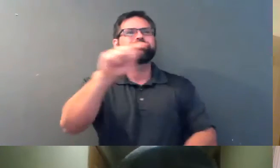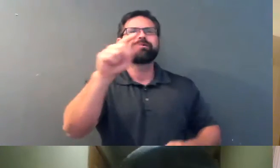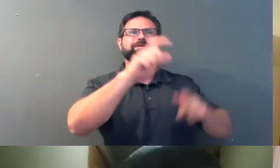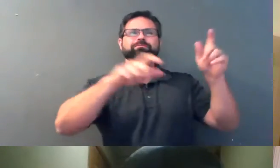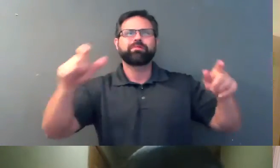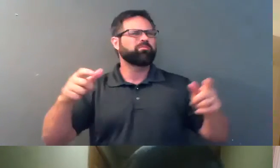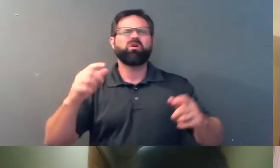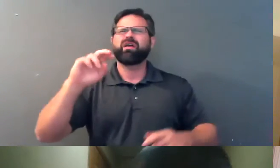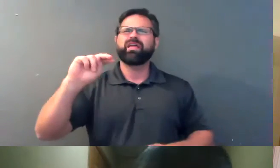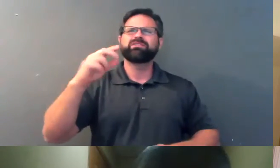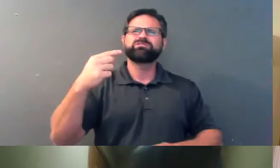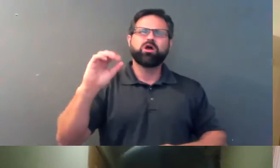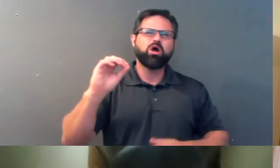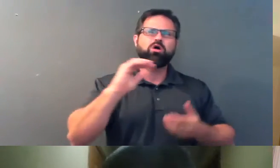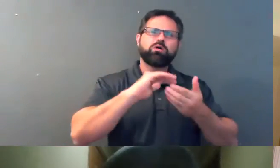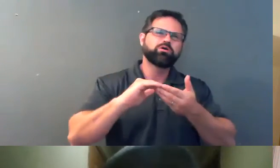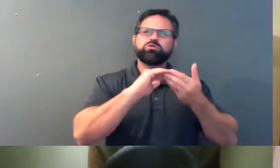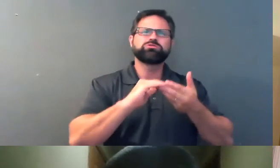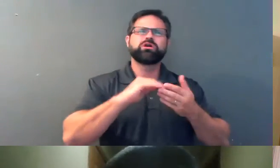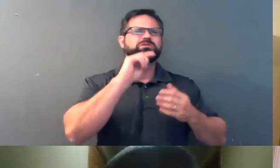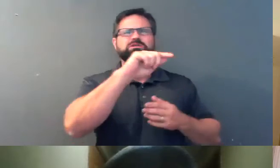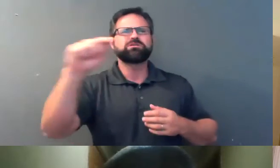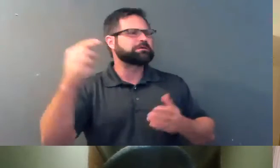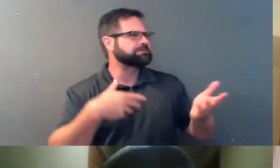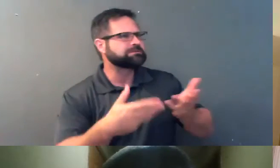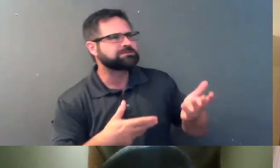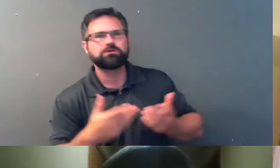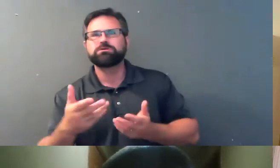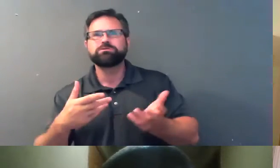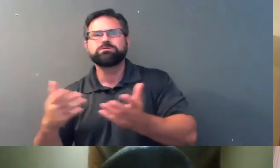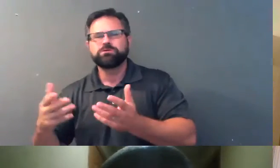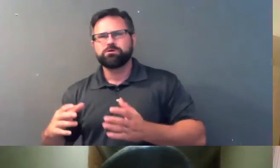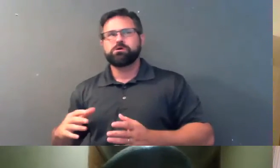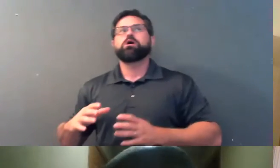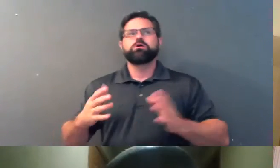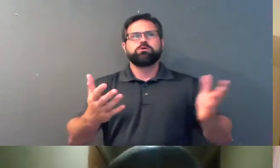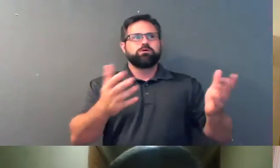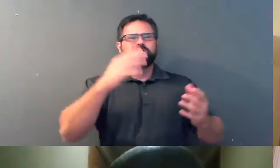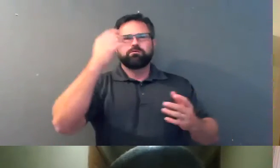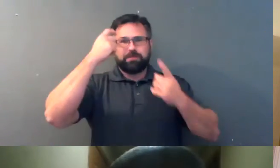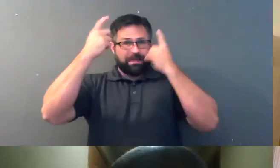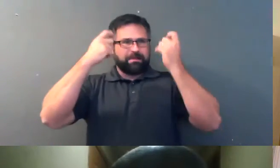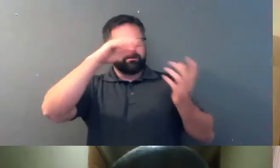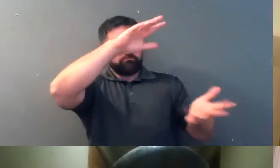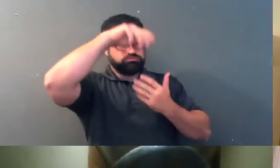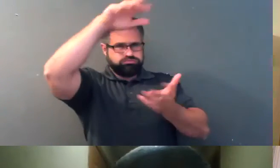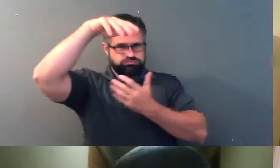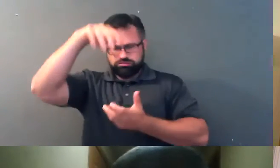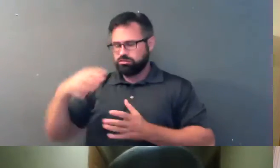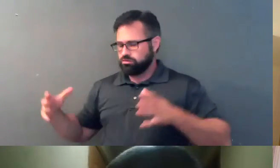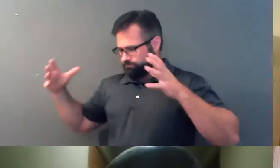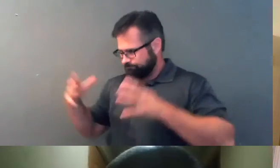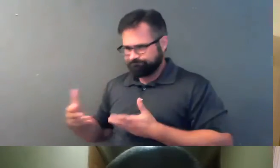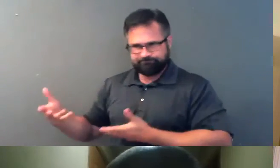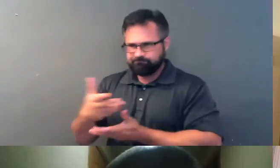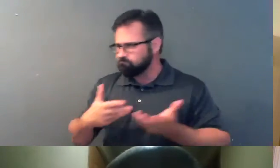and what have you, so that we can together be able to come up with what we